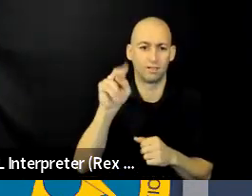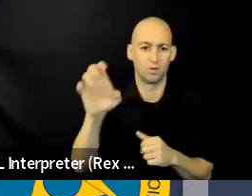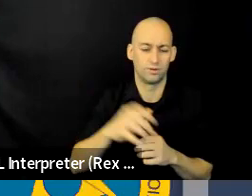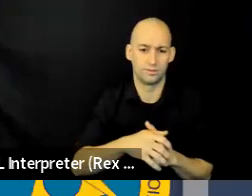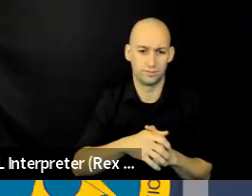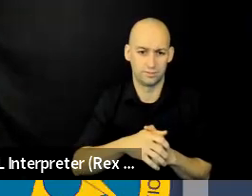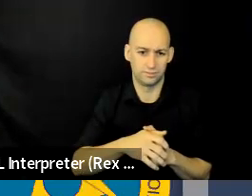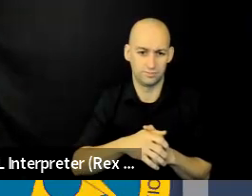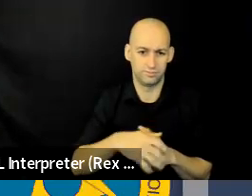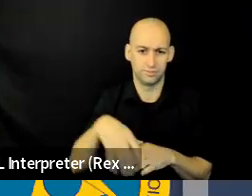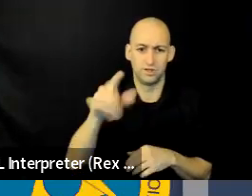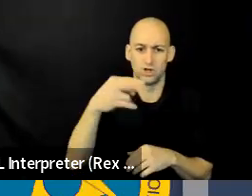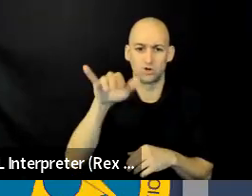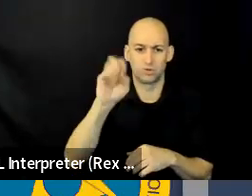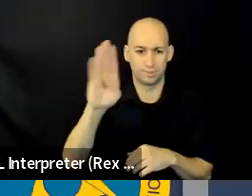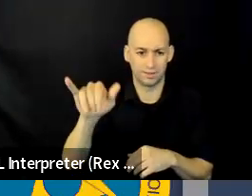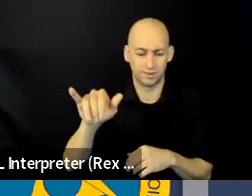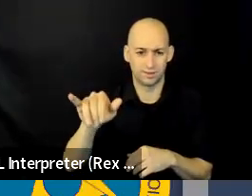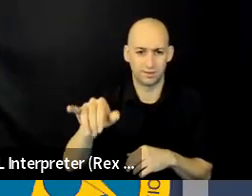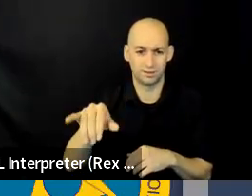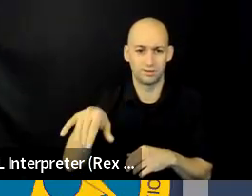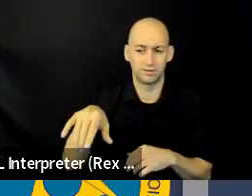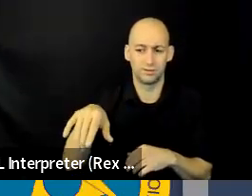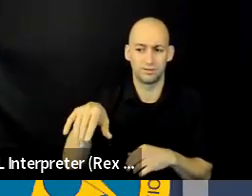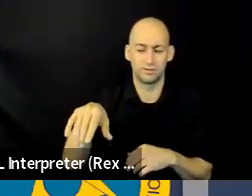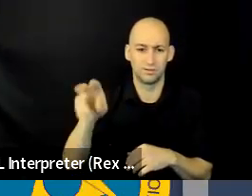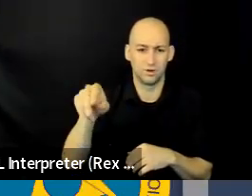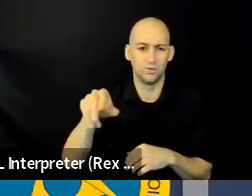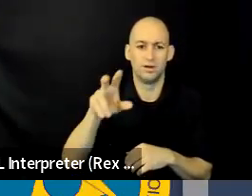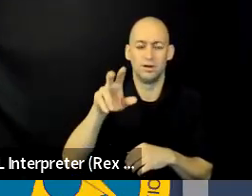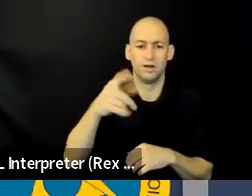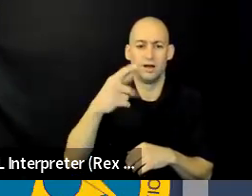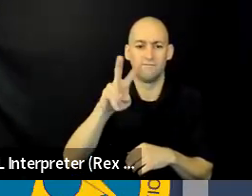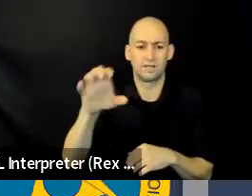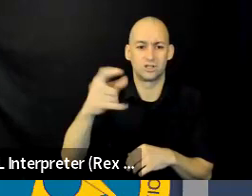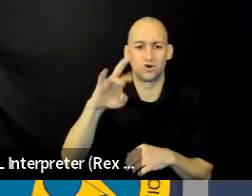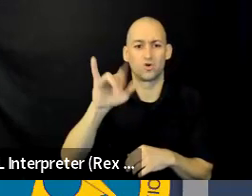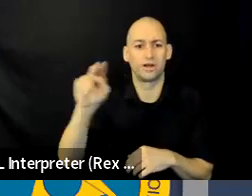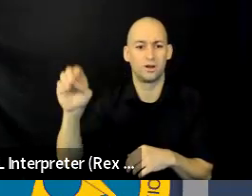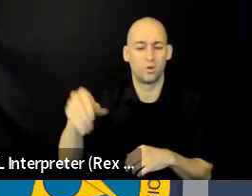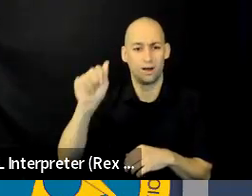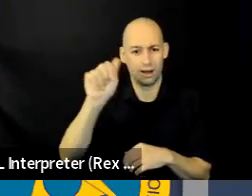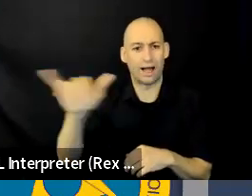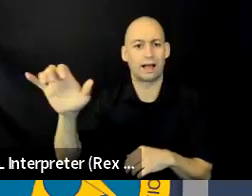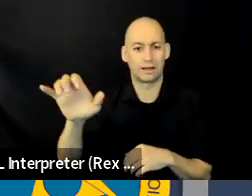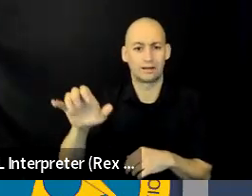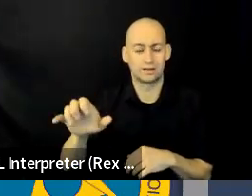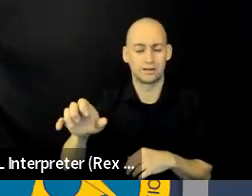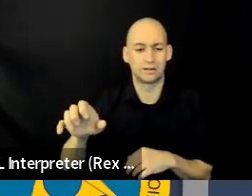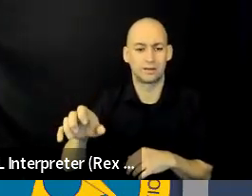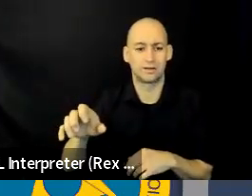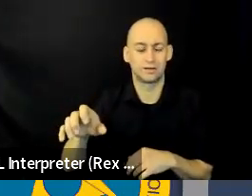Falcone. Commissioner Grisby. No. Commissioner Vice Chair Guardino. Aye.